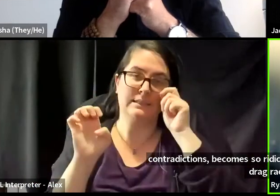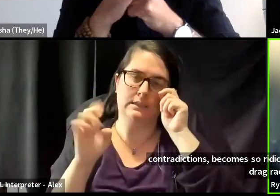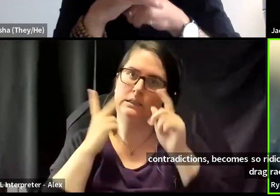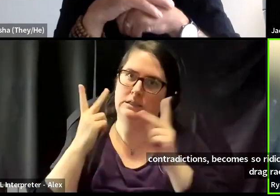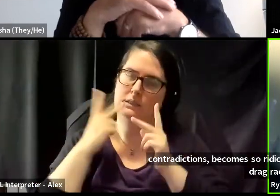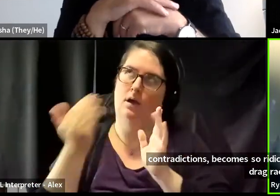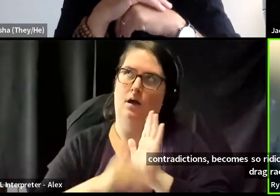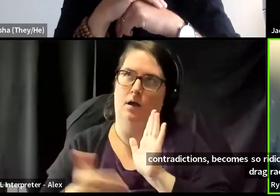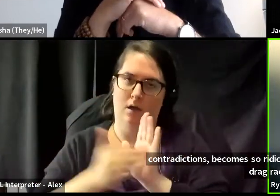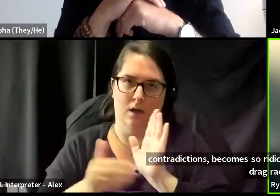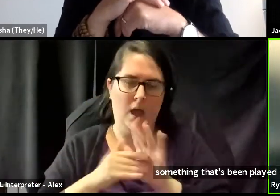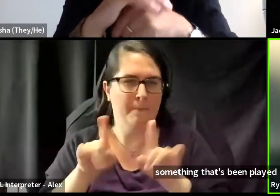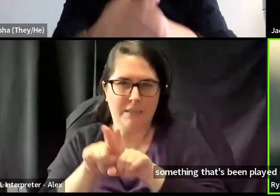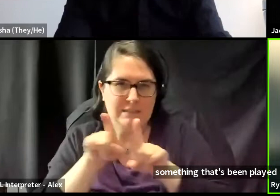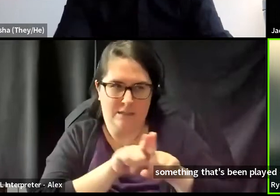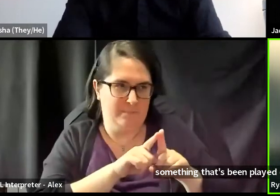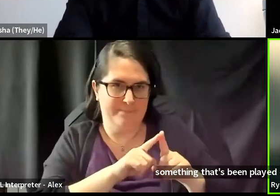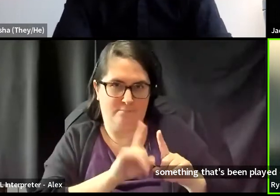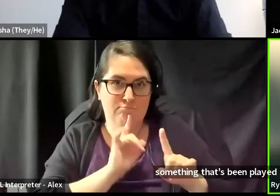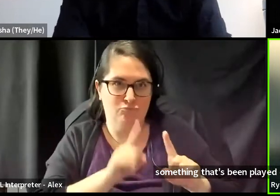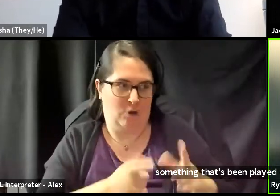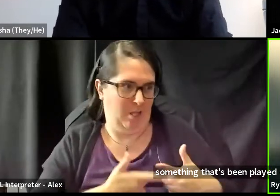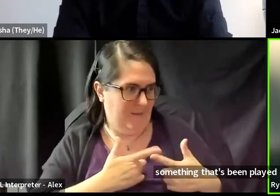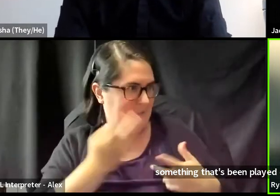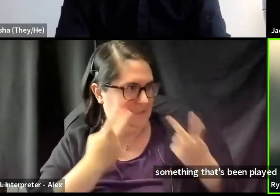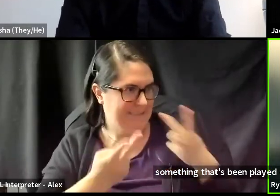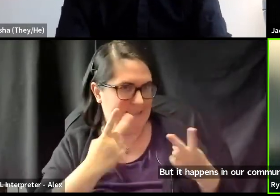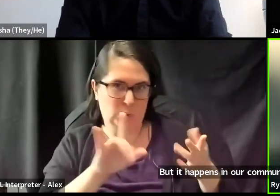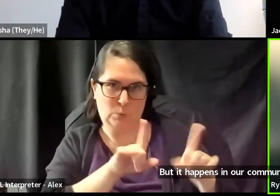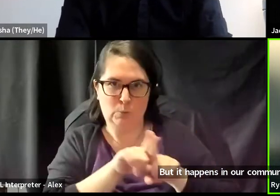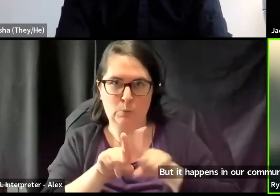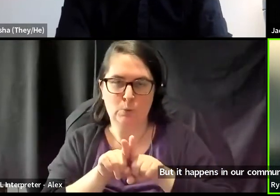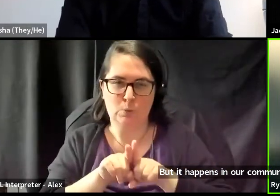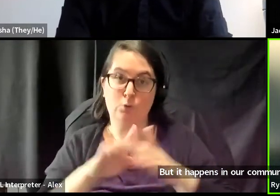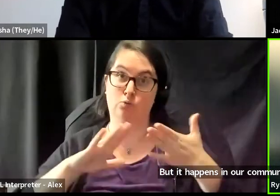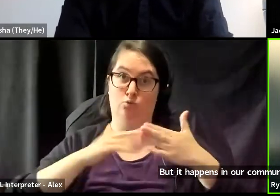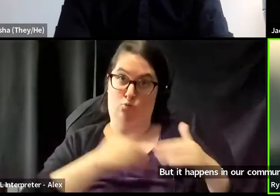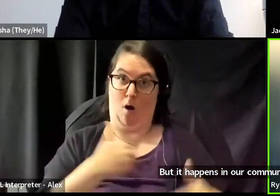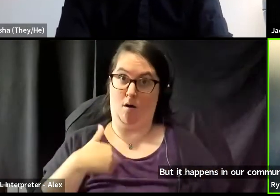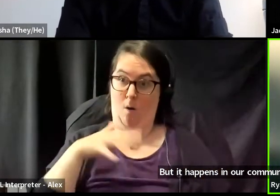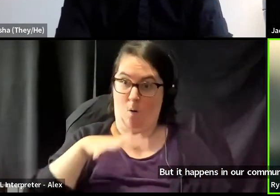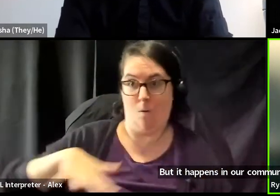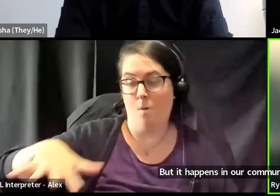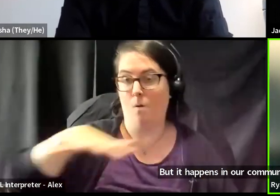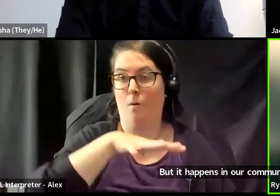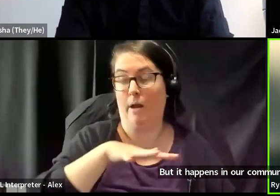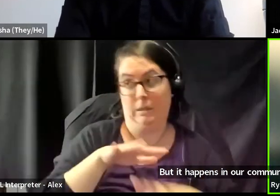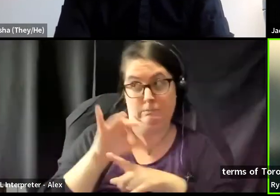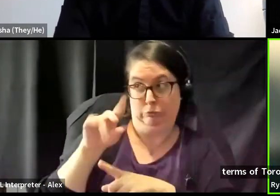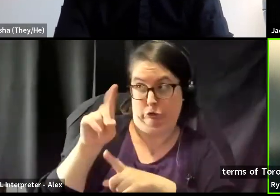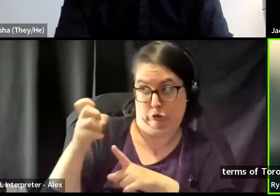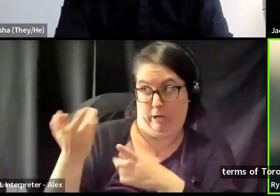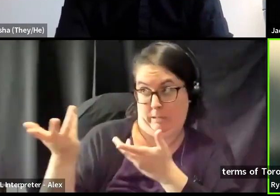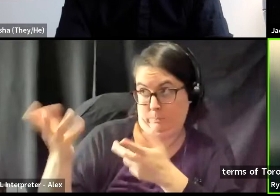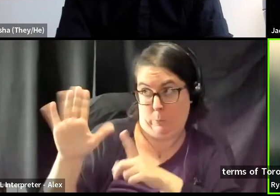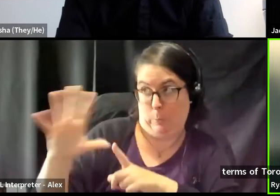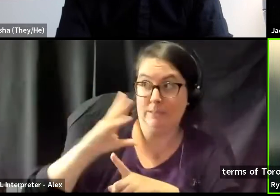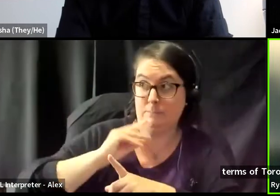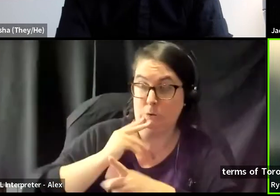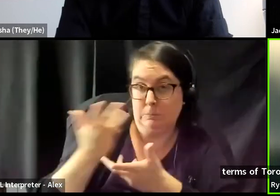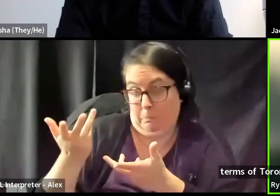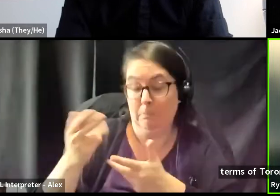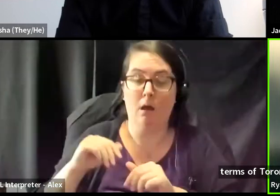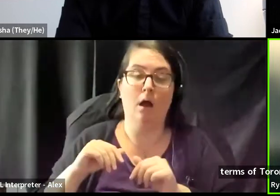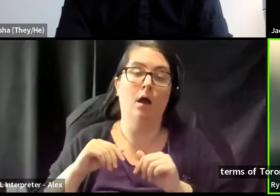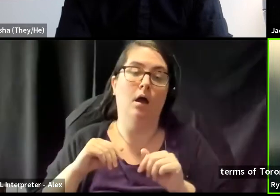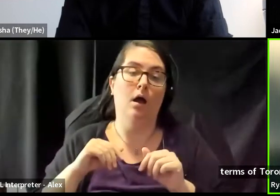happens in our communities all the time. Like in terms of Toronto too, and I'm sure, you know, Jade could also speak to this based on their experience, is like, there